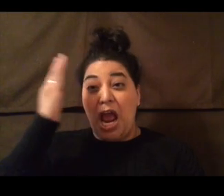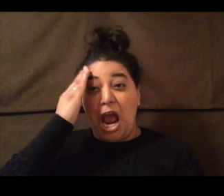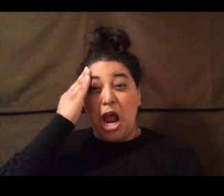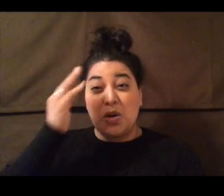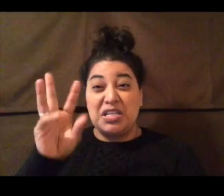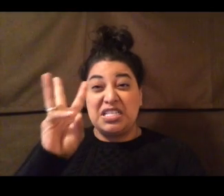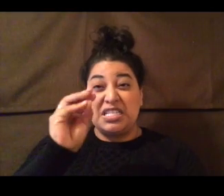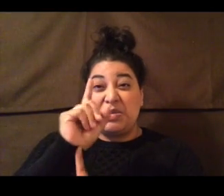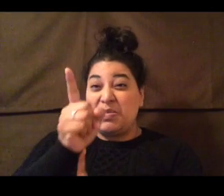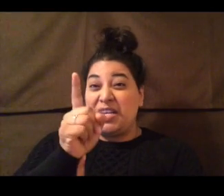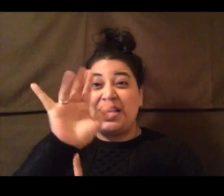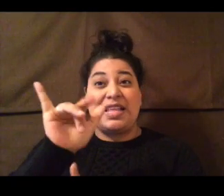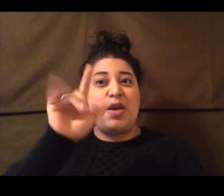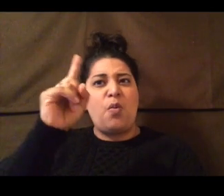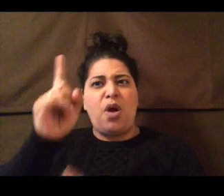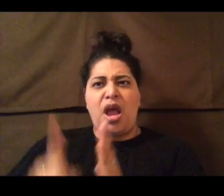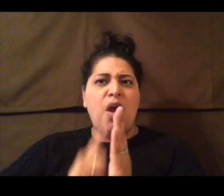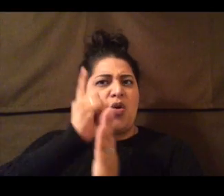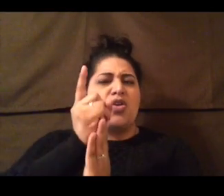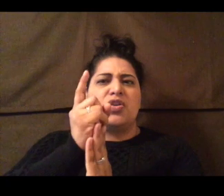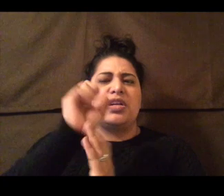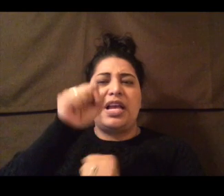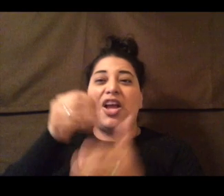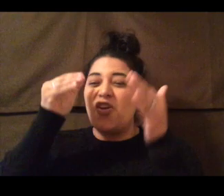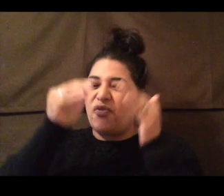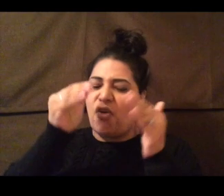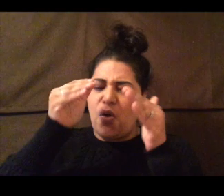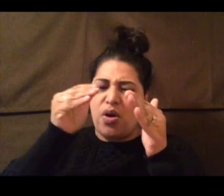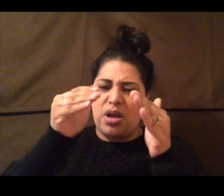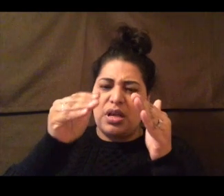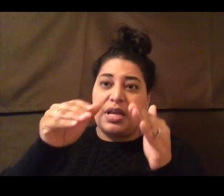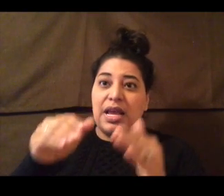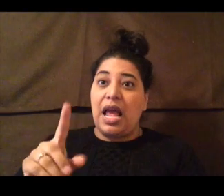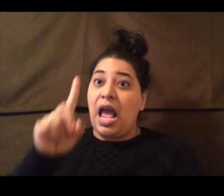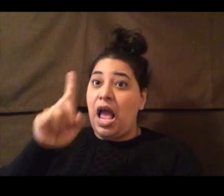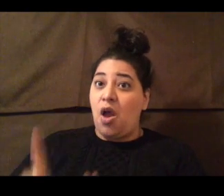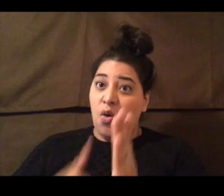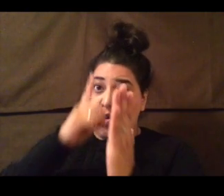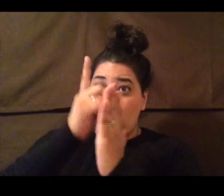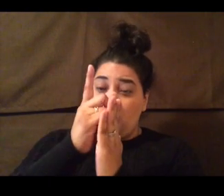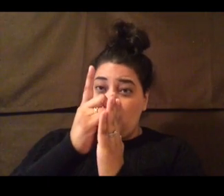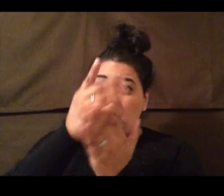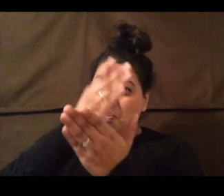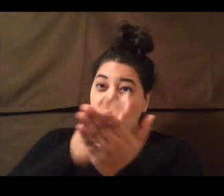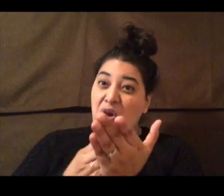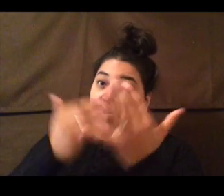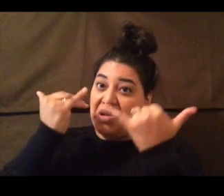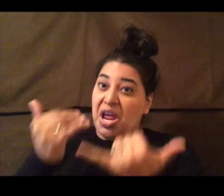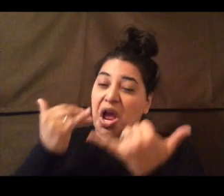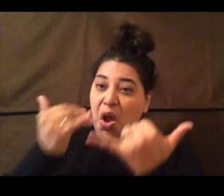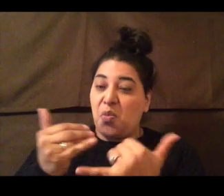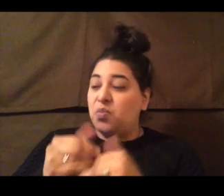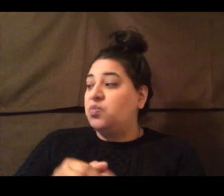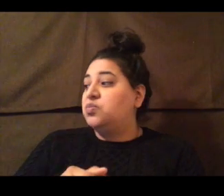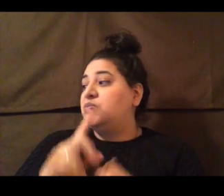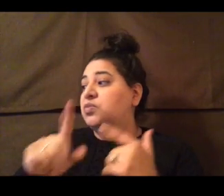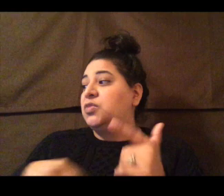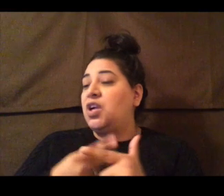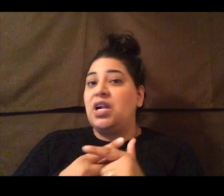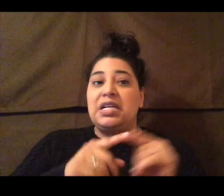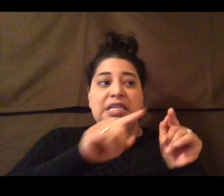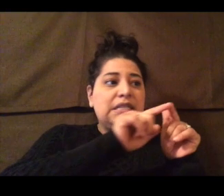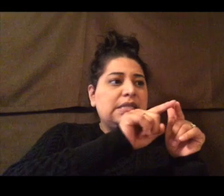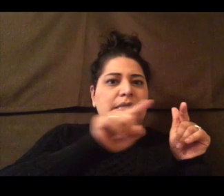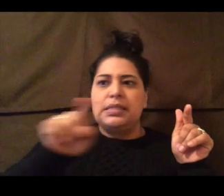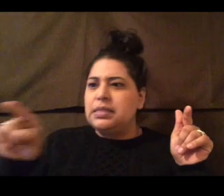hour, so I can focus on the hour part of my time, and I'm going to jump back 1